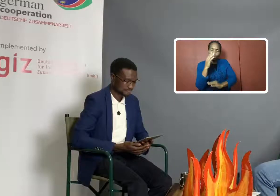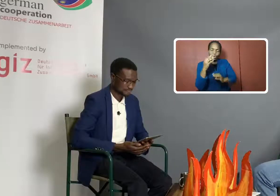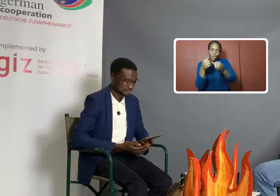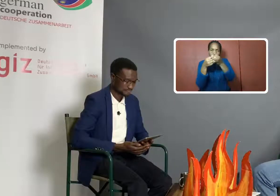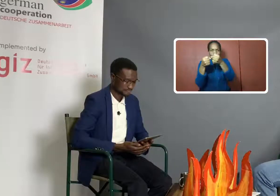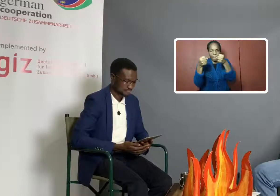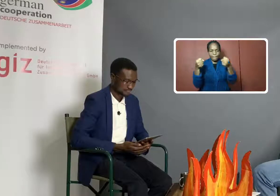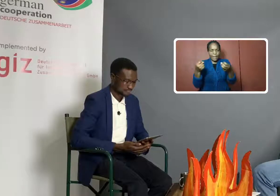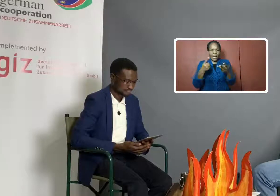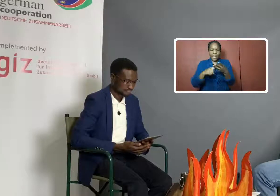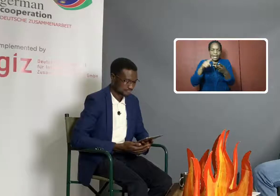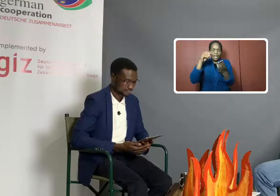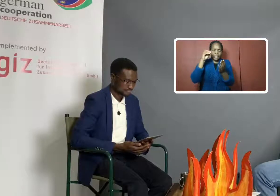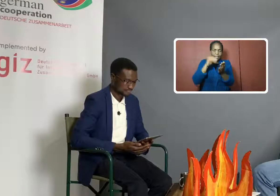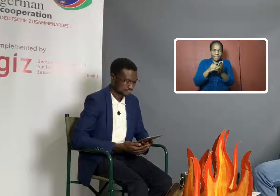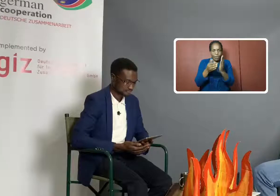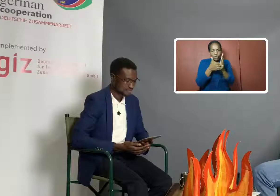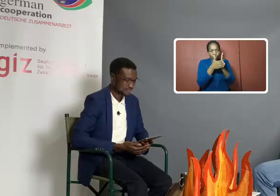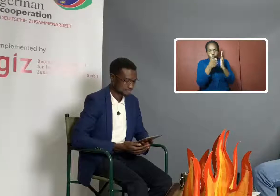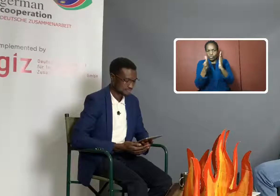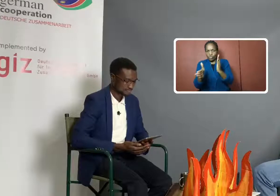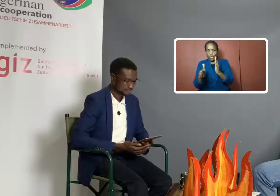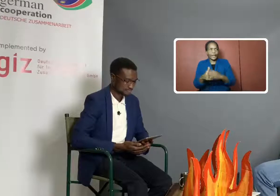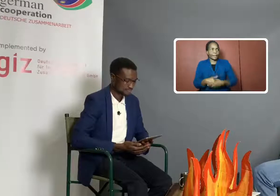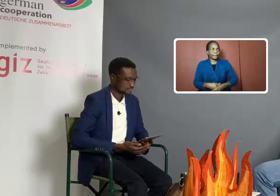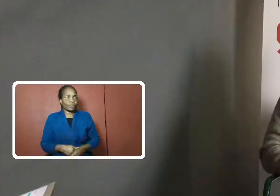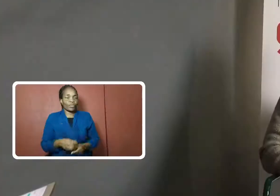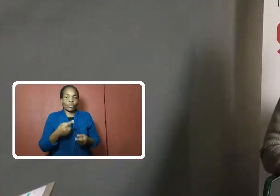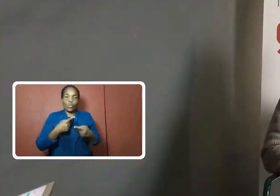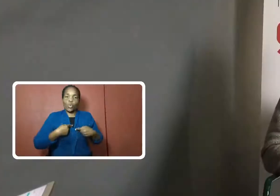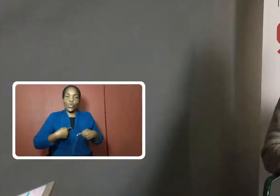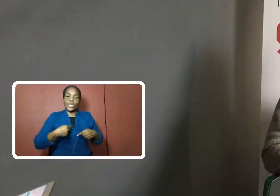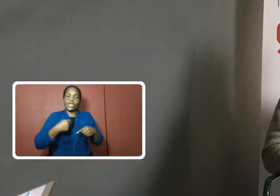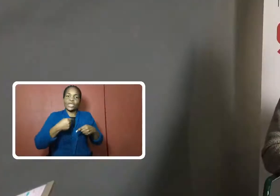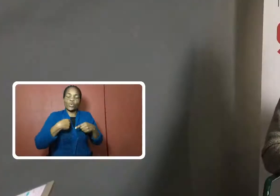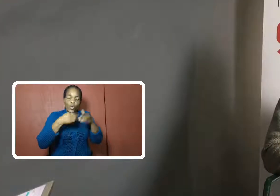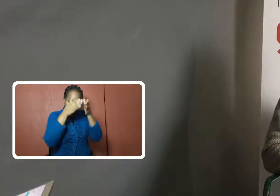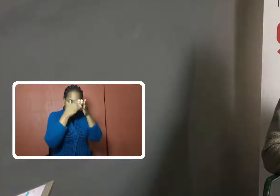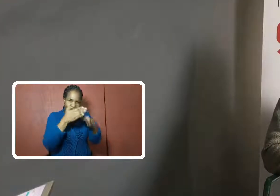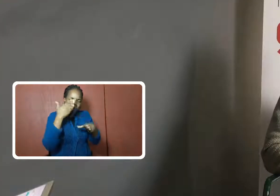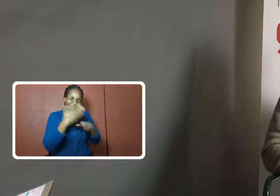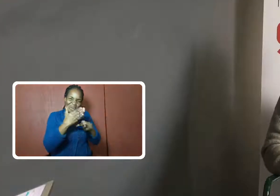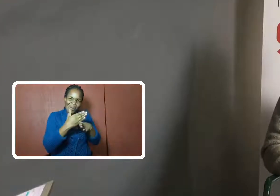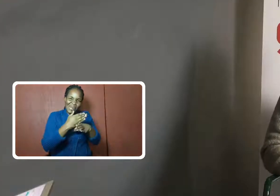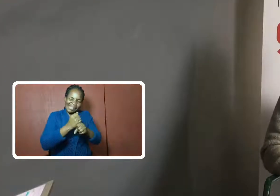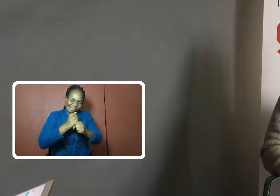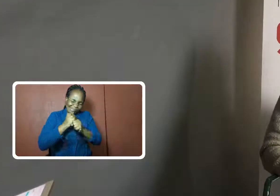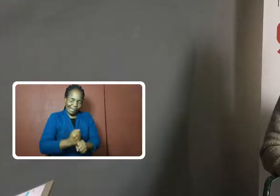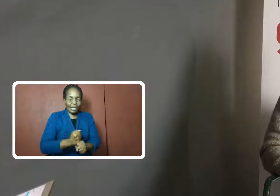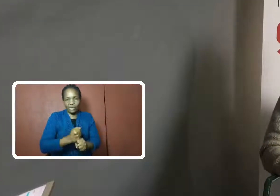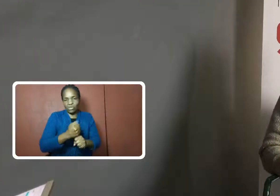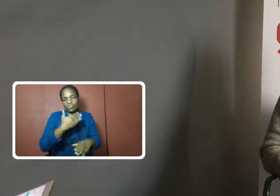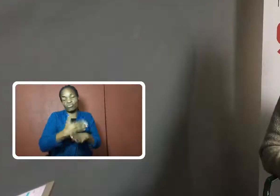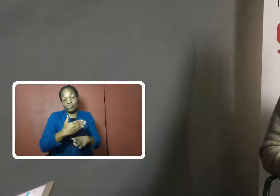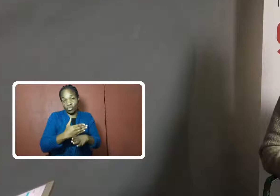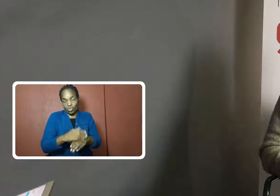we are more construction related. So we're doing the roof construction, the heavy timber work.